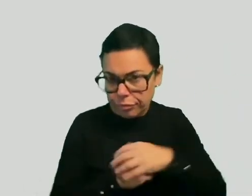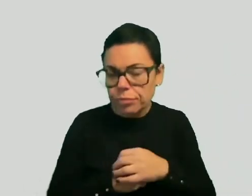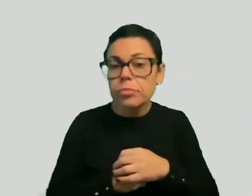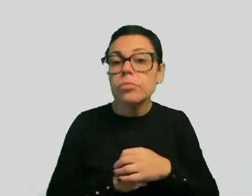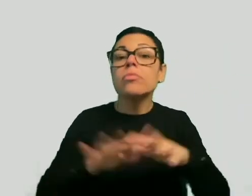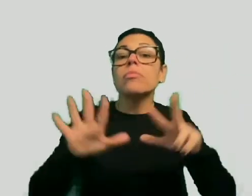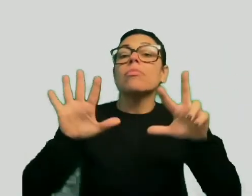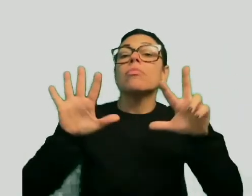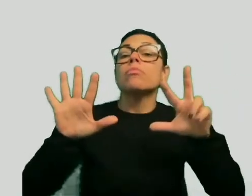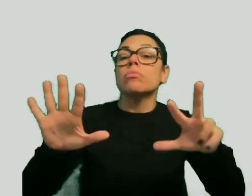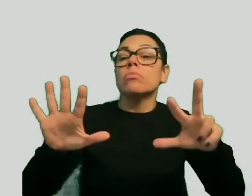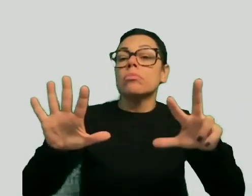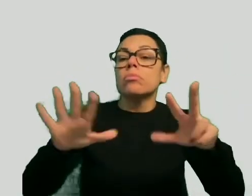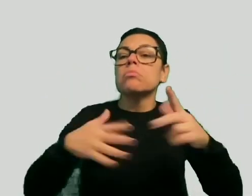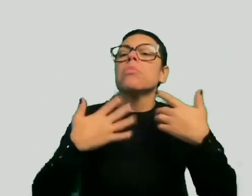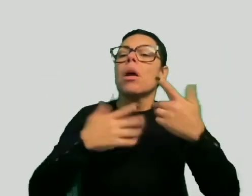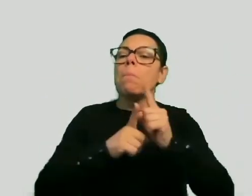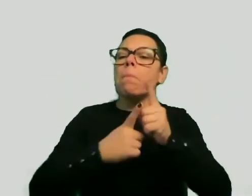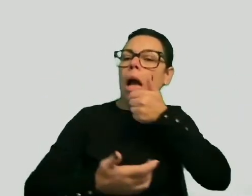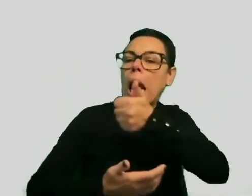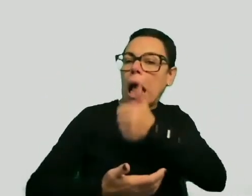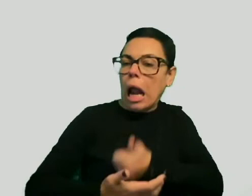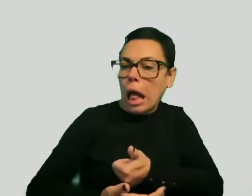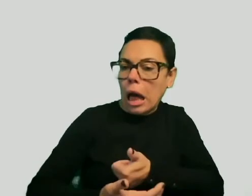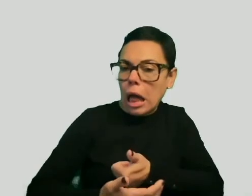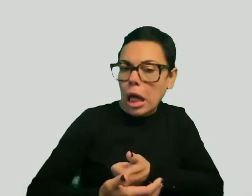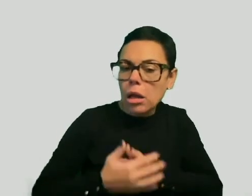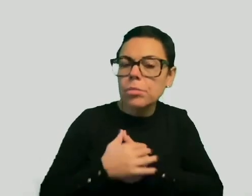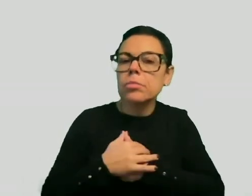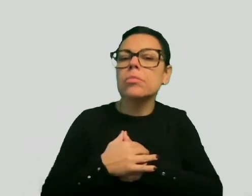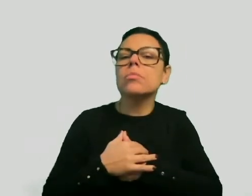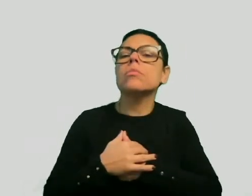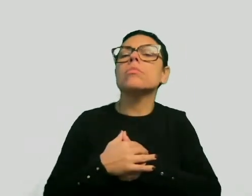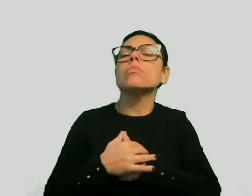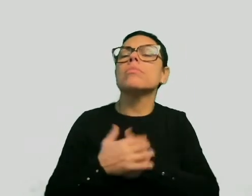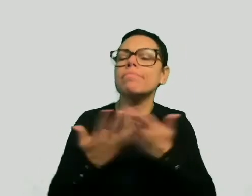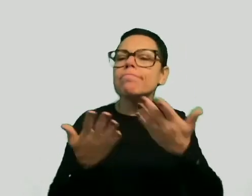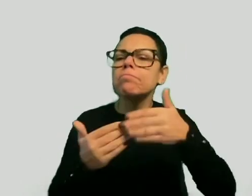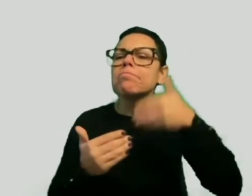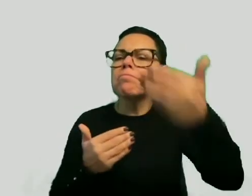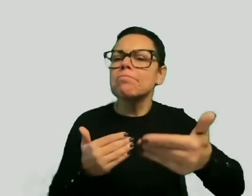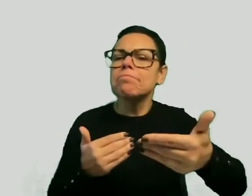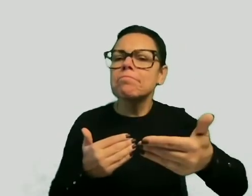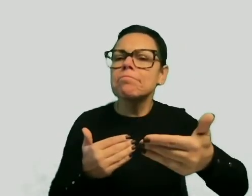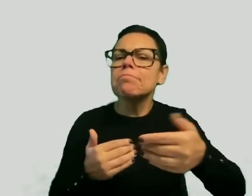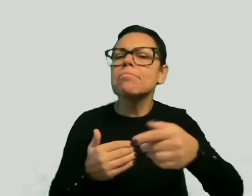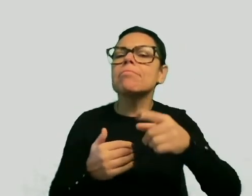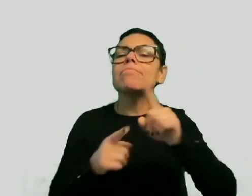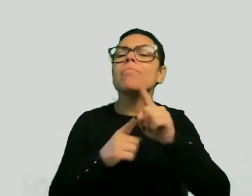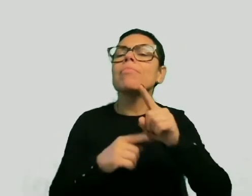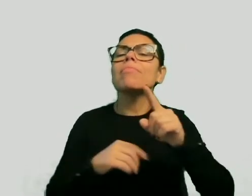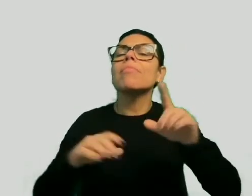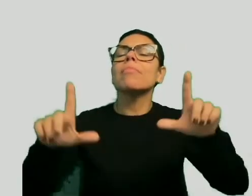okay, let me. Yeah, it's a non-touch screen, that's the secret. Yeah, you have to use the mouse. Yeah, we changed laptops last minute. Yeah. All